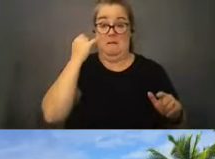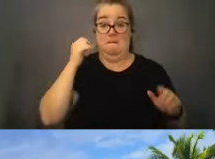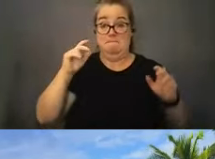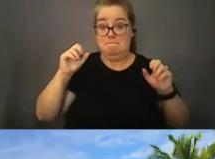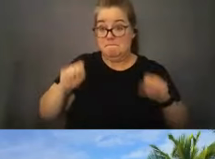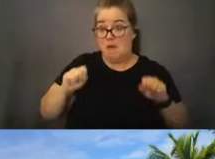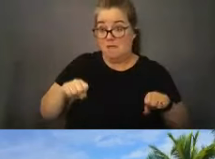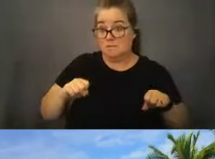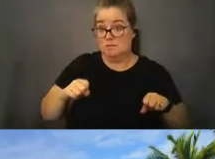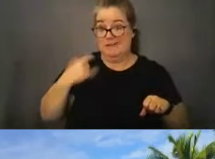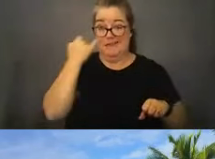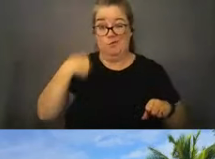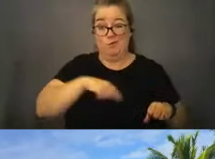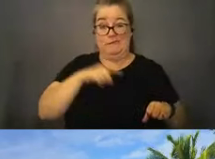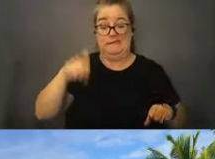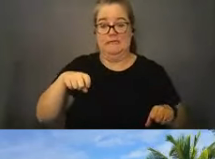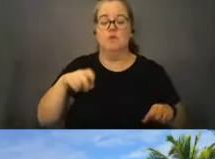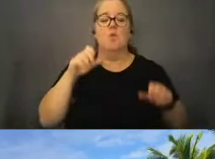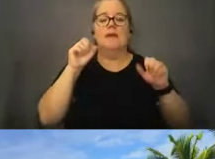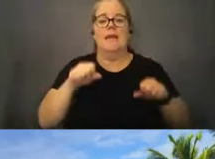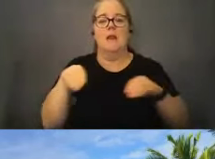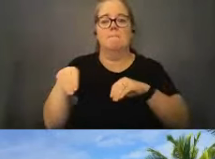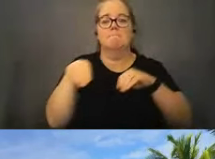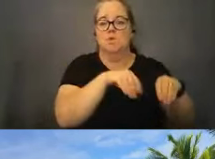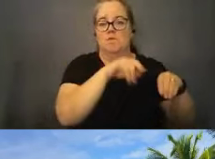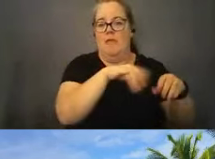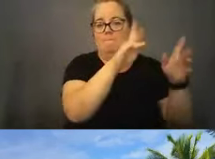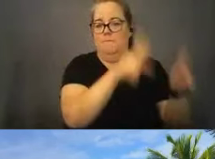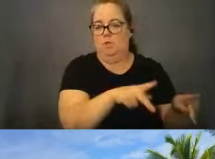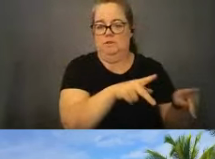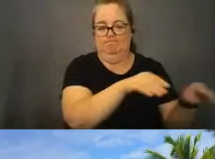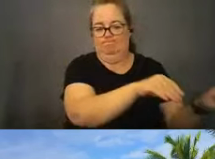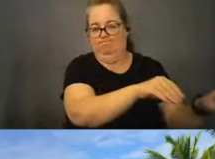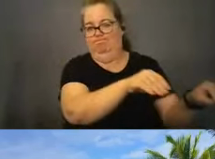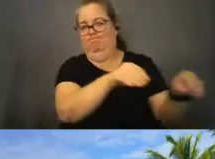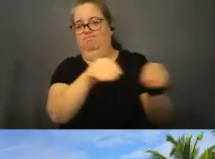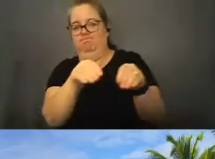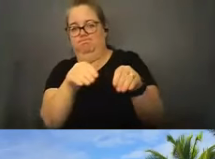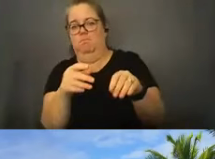the victim out of that situation before we start CPR.